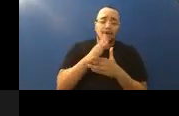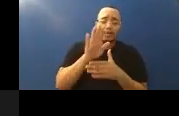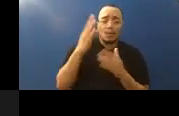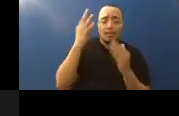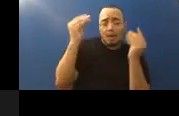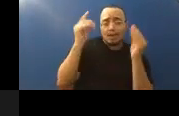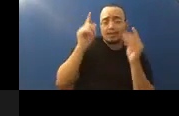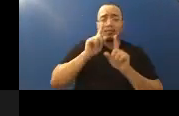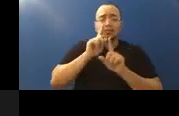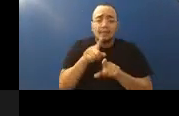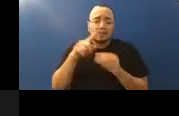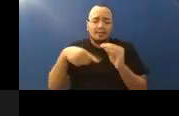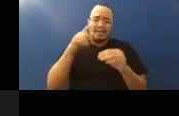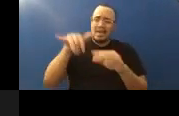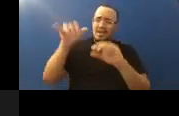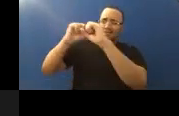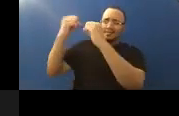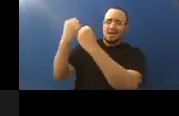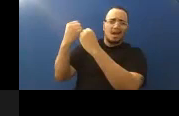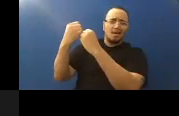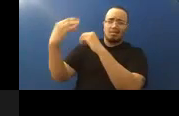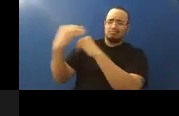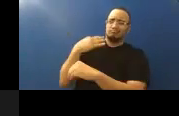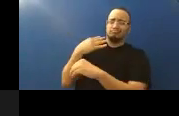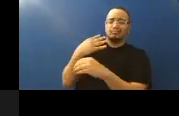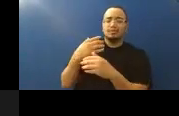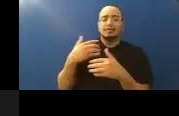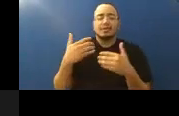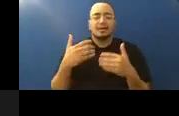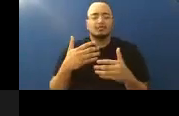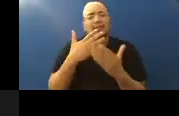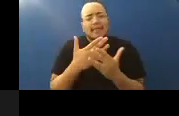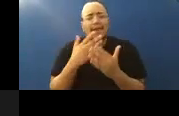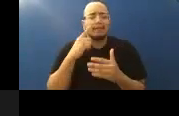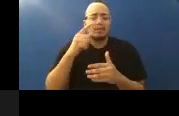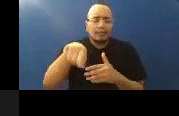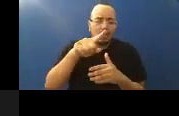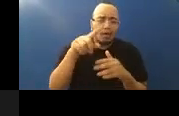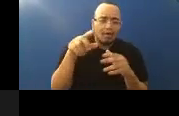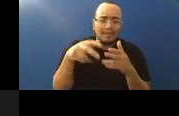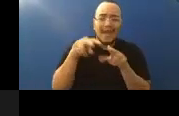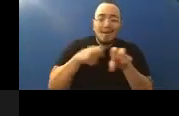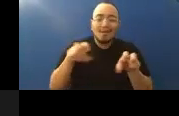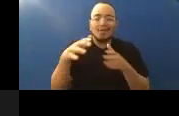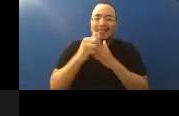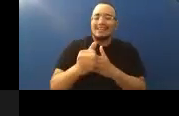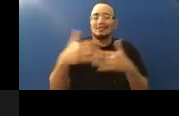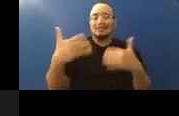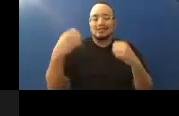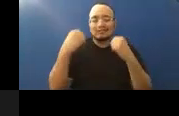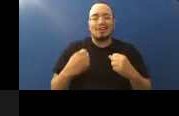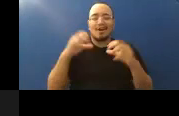really am grateful for your leadership, and it's so amazing to see leaders like you